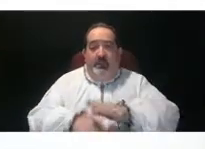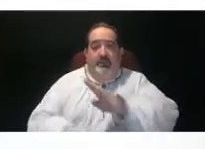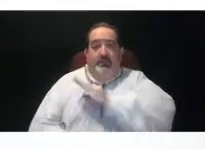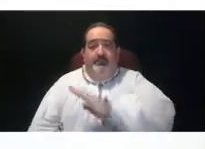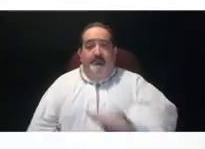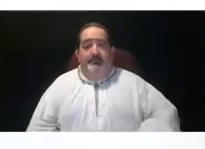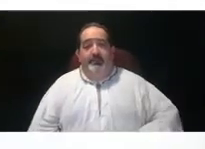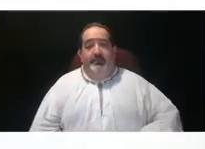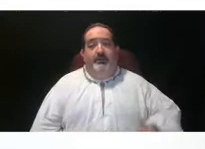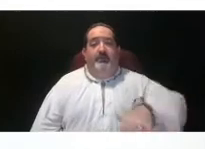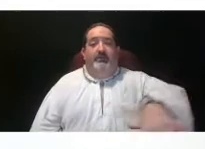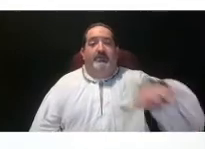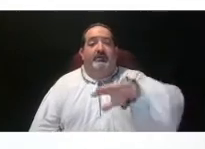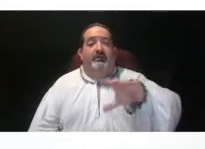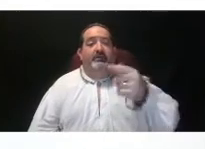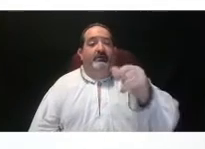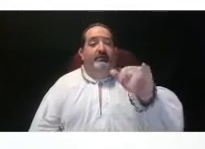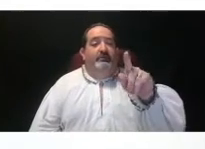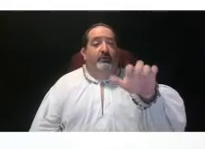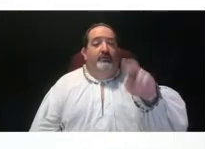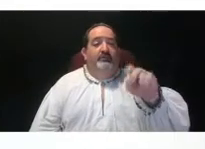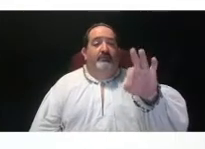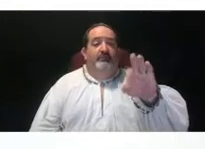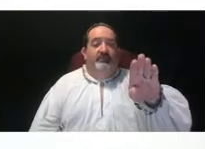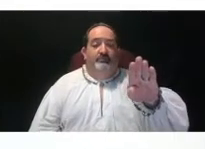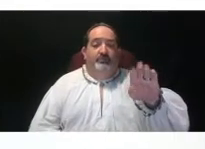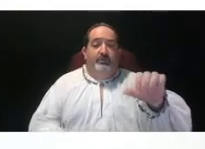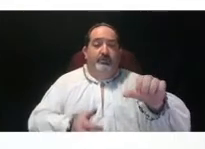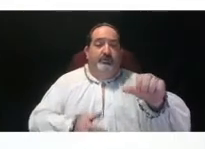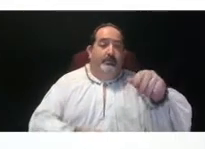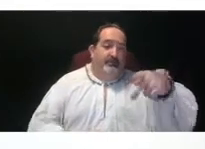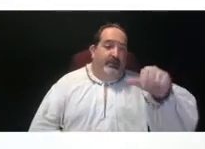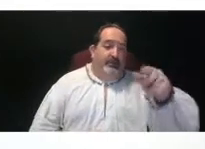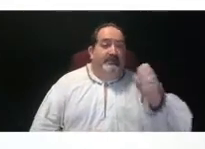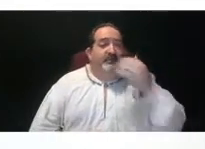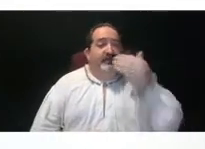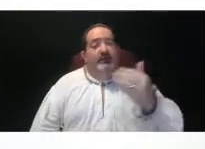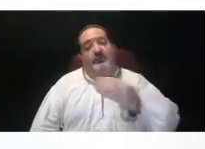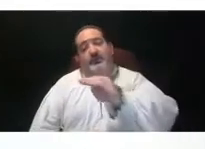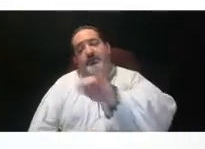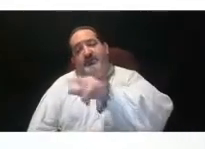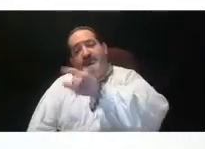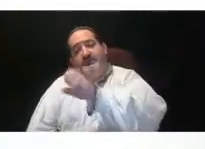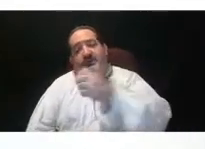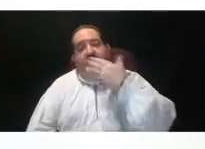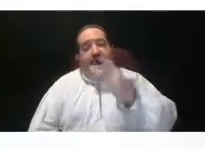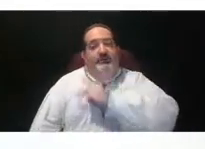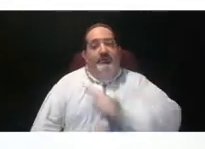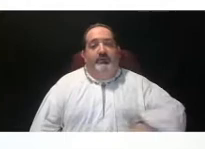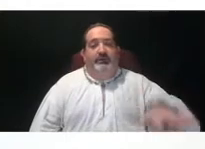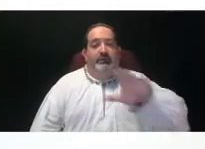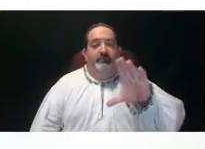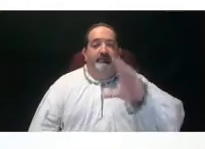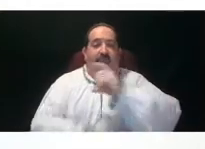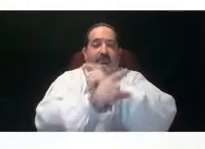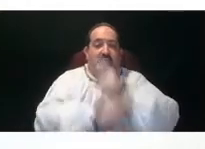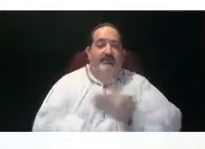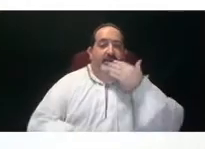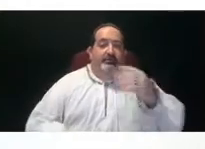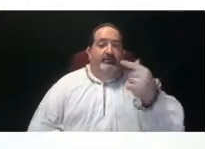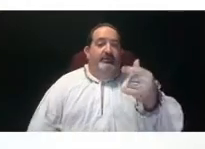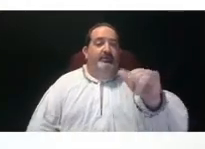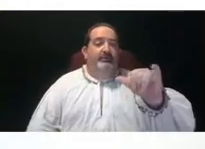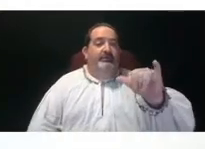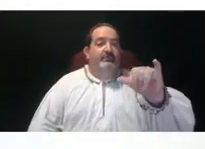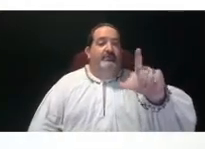of Gyldenholt's Facebook page. Thank you, Your Majesties. Thank you, Kingdom of Caid. Thank you, Gyldenholt. We love you